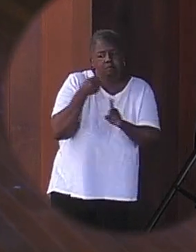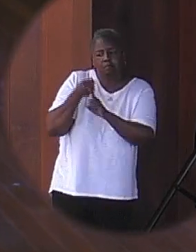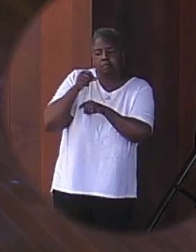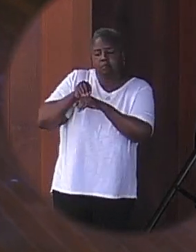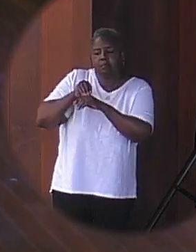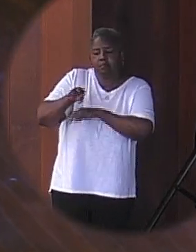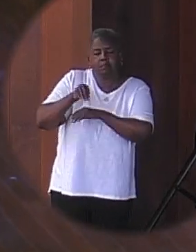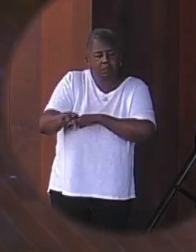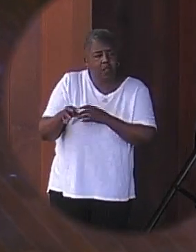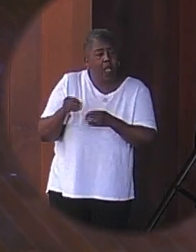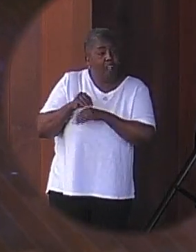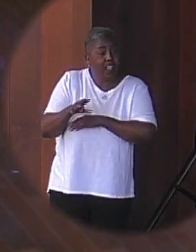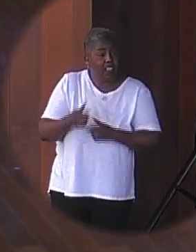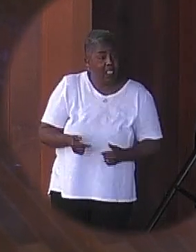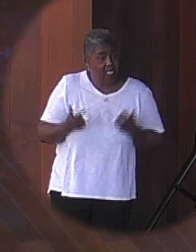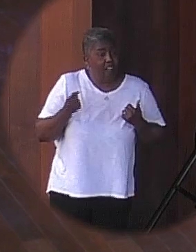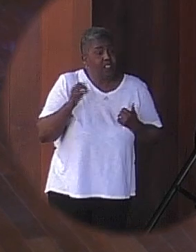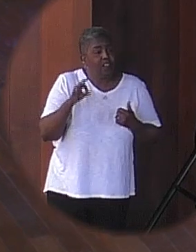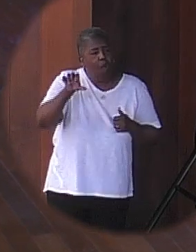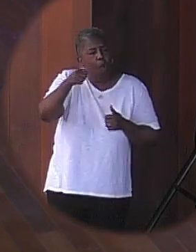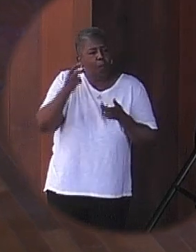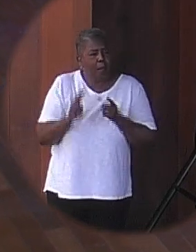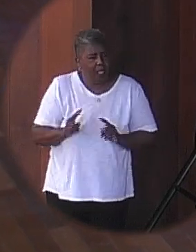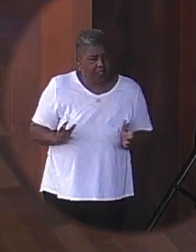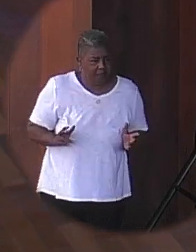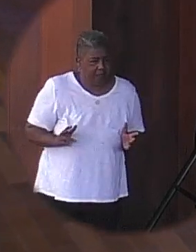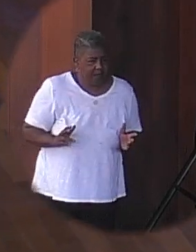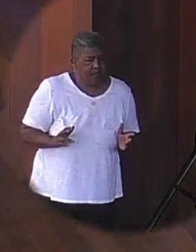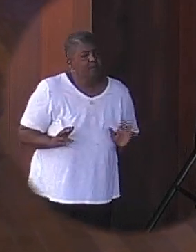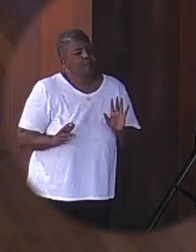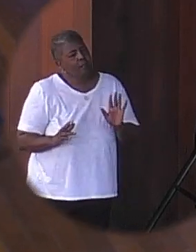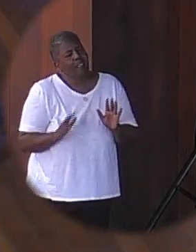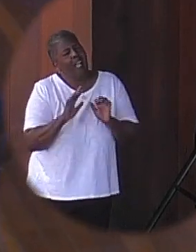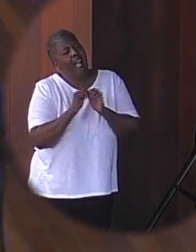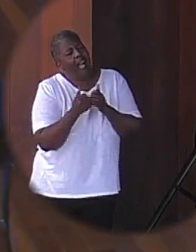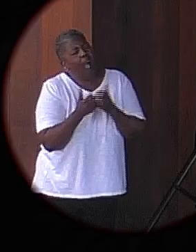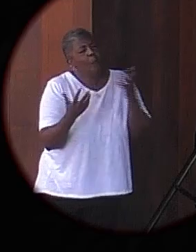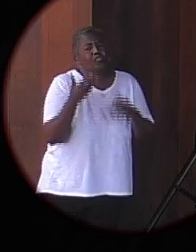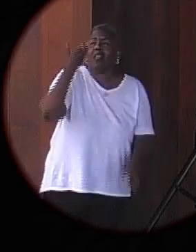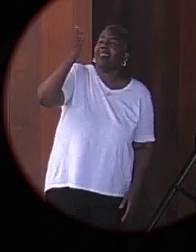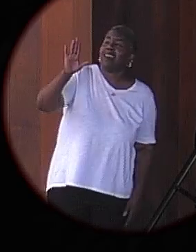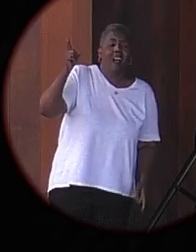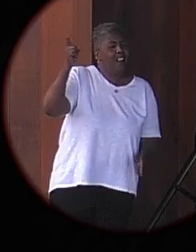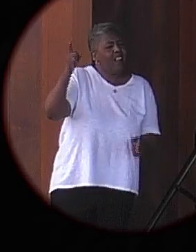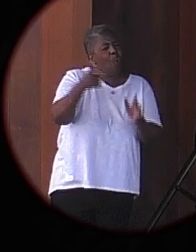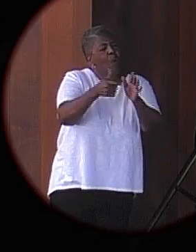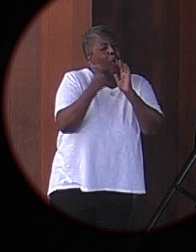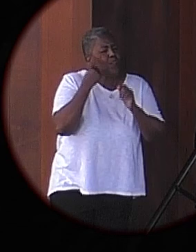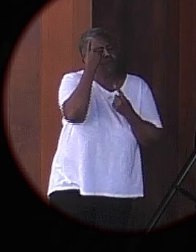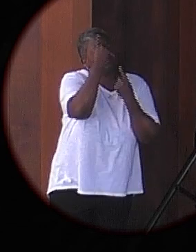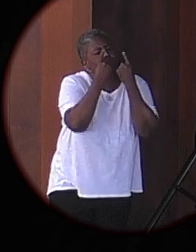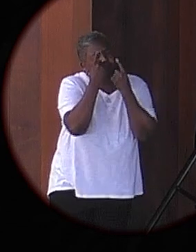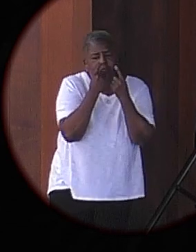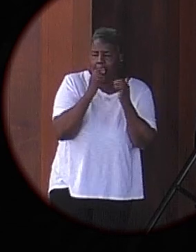impact and affect the lives of other people? How much does God require you to consider